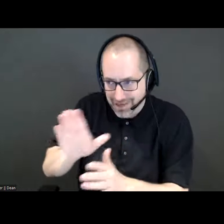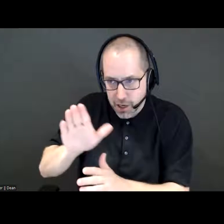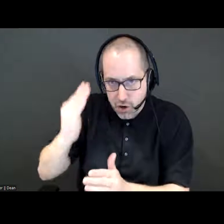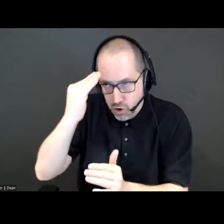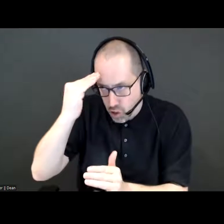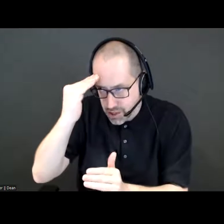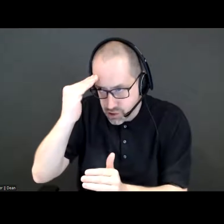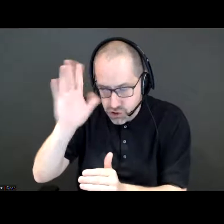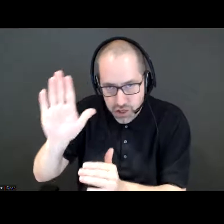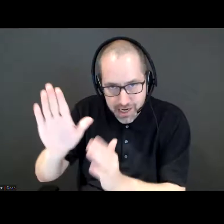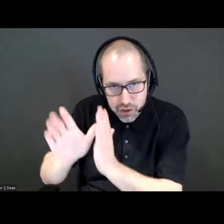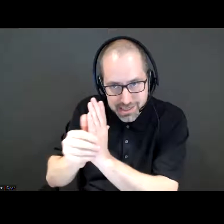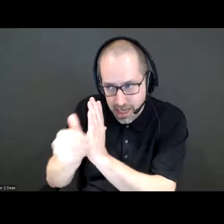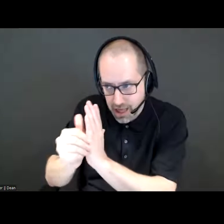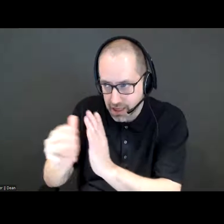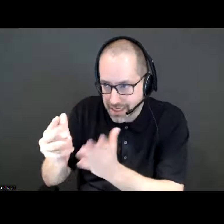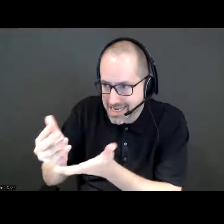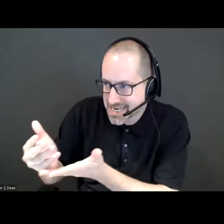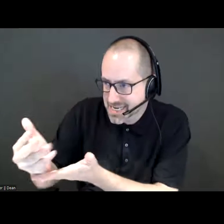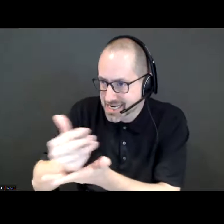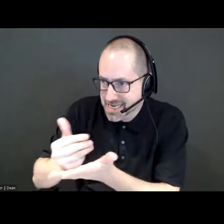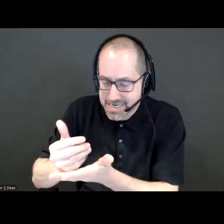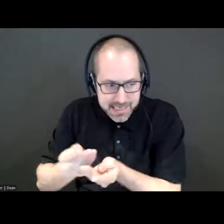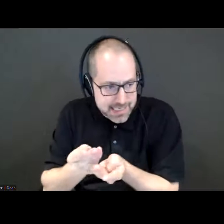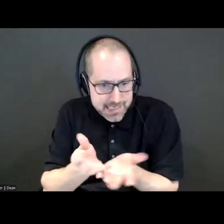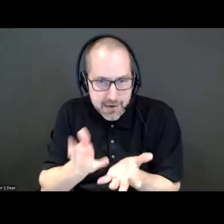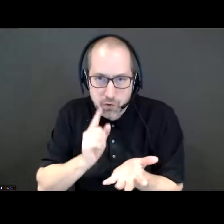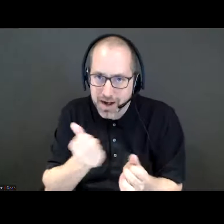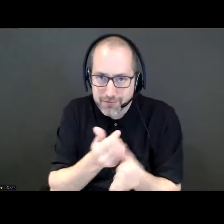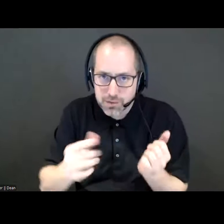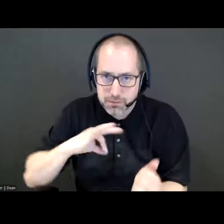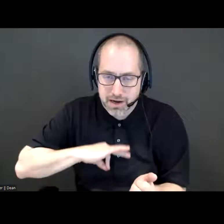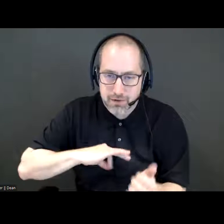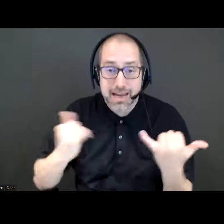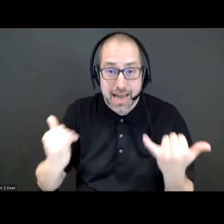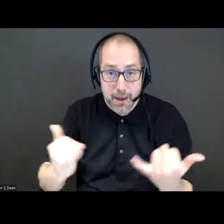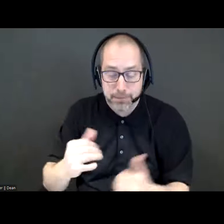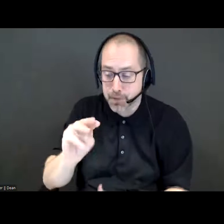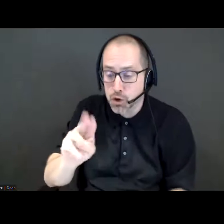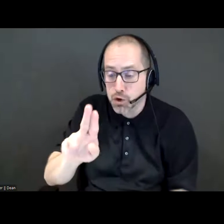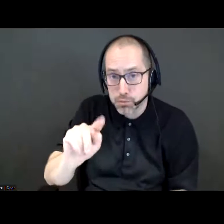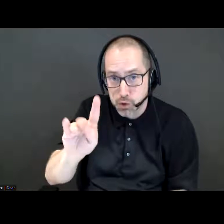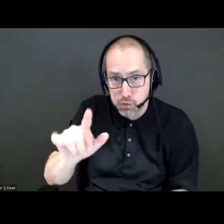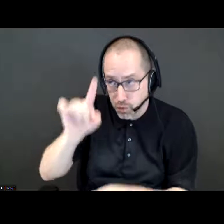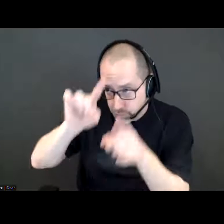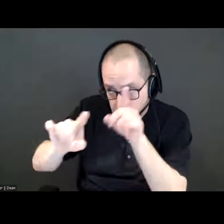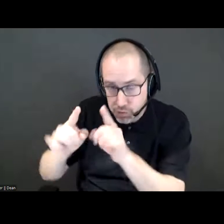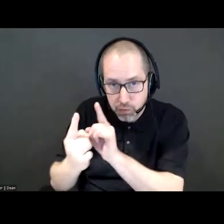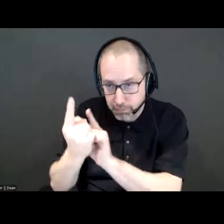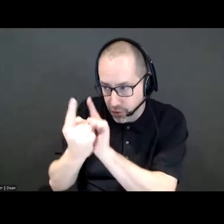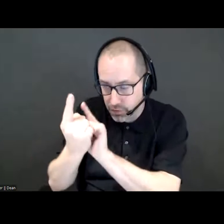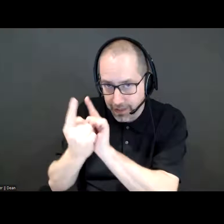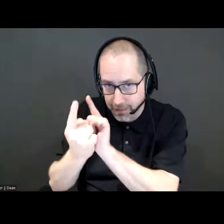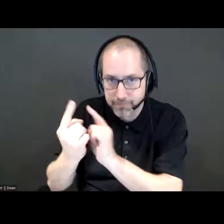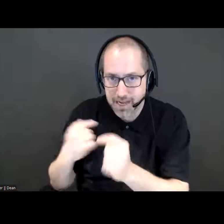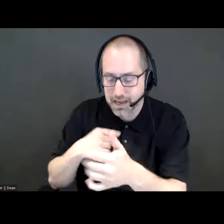for the benefit of everybody. And now I better get to the topic of mutual mentoring. I've got about 5 points